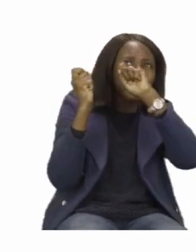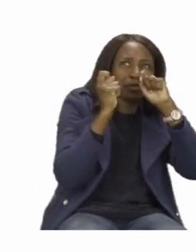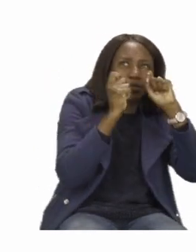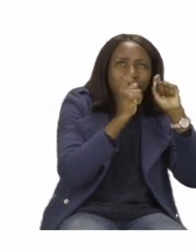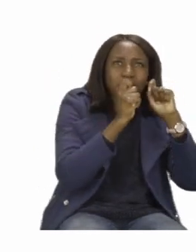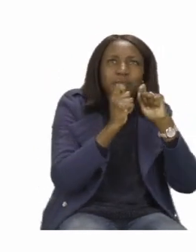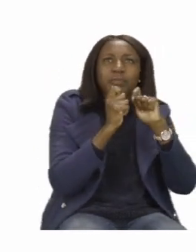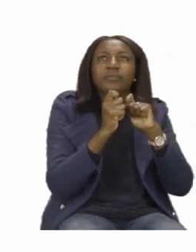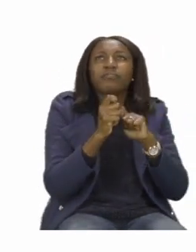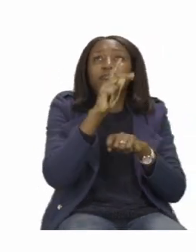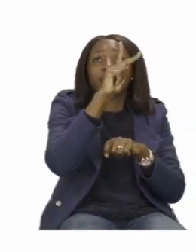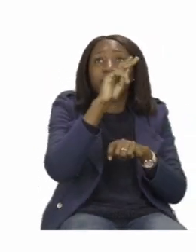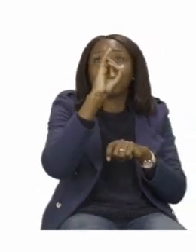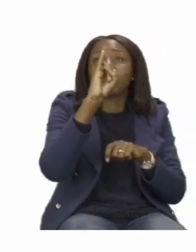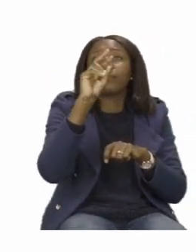king,